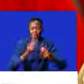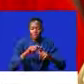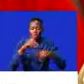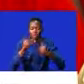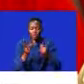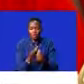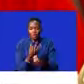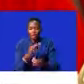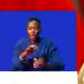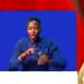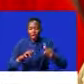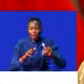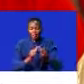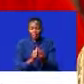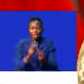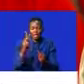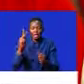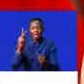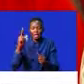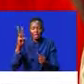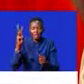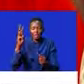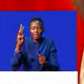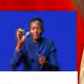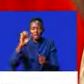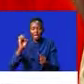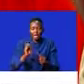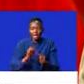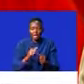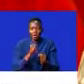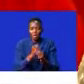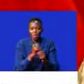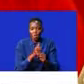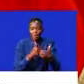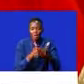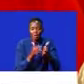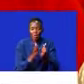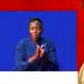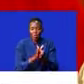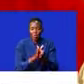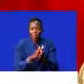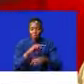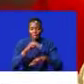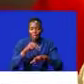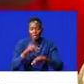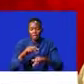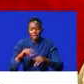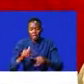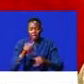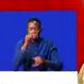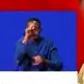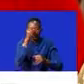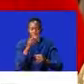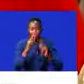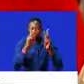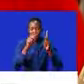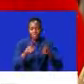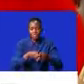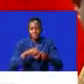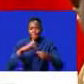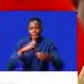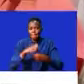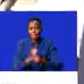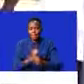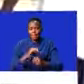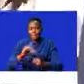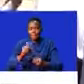mag bungu Kenya Wildlife Service ma owacho ni osetiyo machiegni kod tend piny owacho ma Kisumu kendo miyo kaunti ma Kisumu bedo kaunti